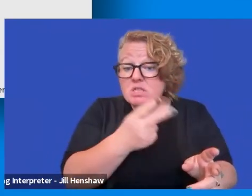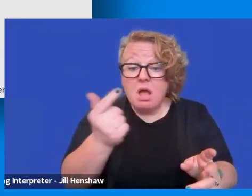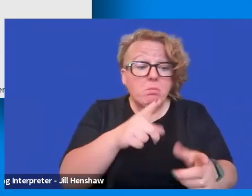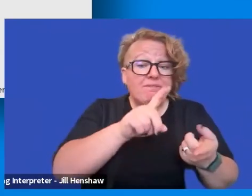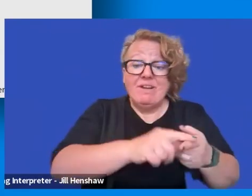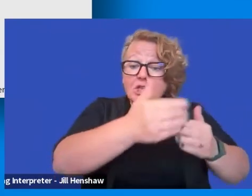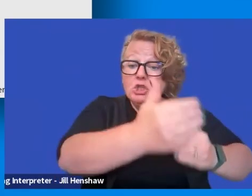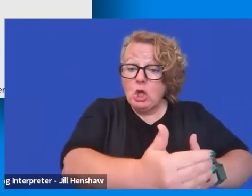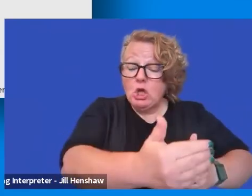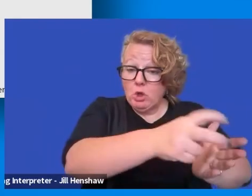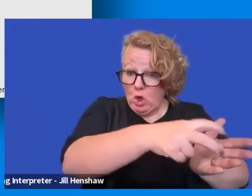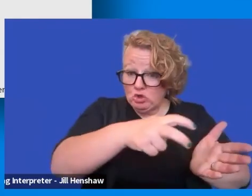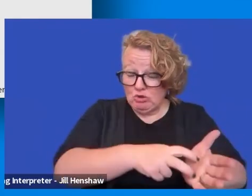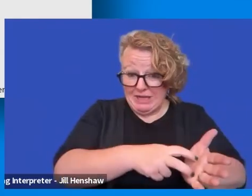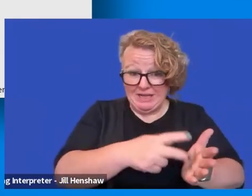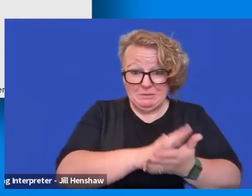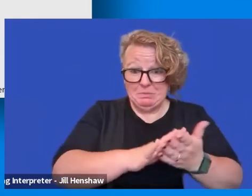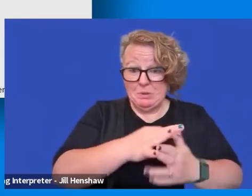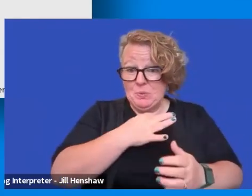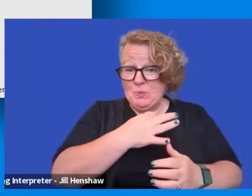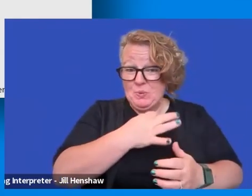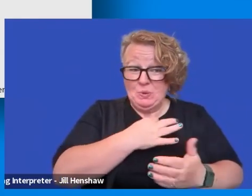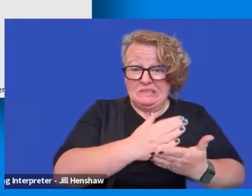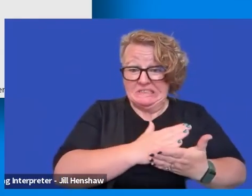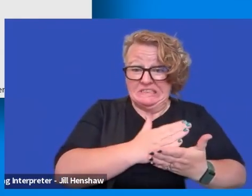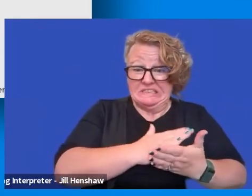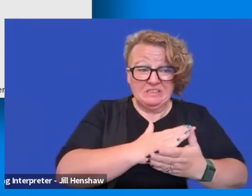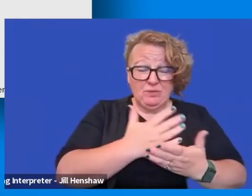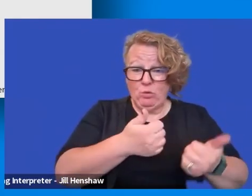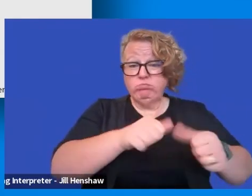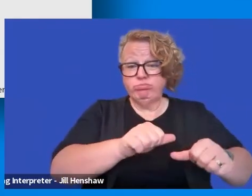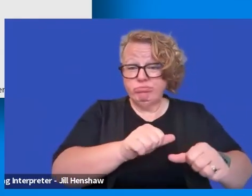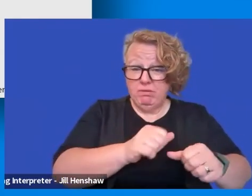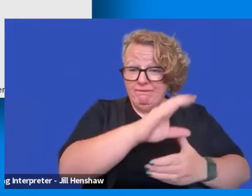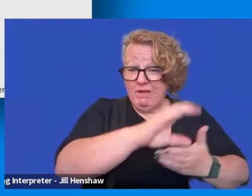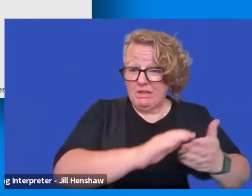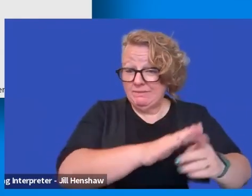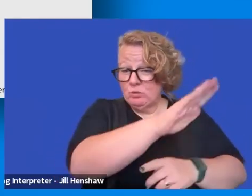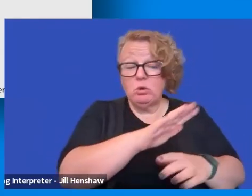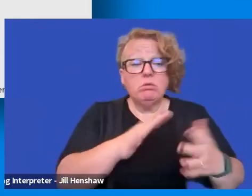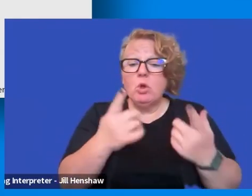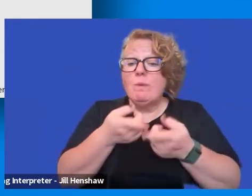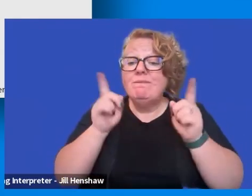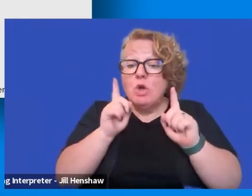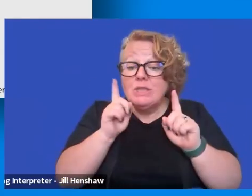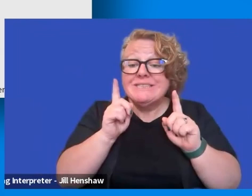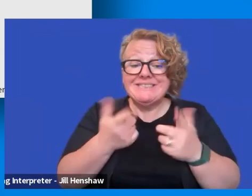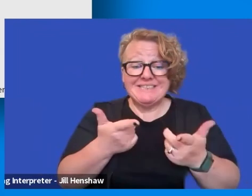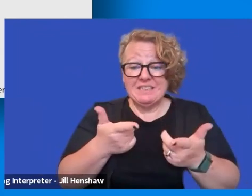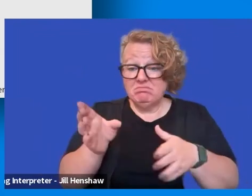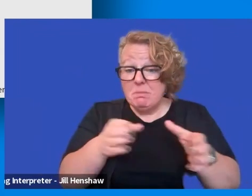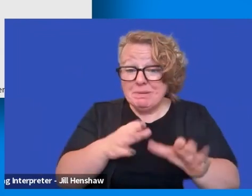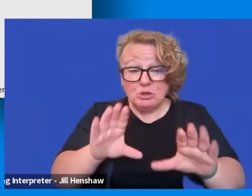term contracts have a more precarious opportunity to secure future funding. University or institution mission group